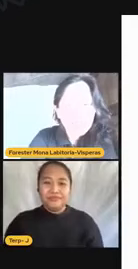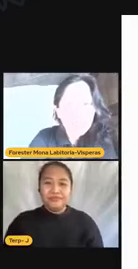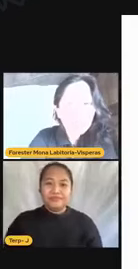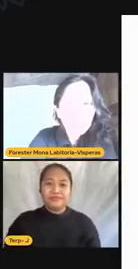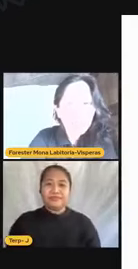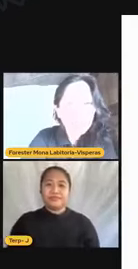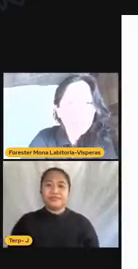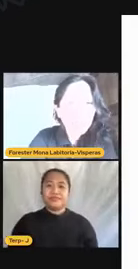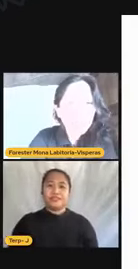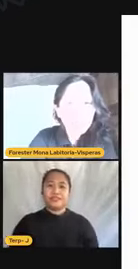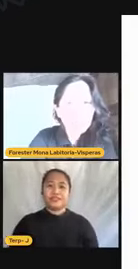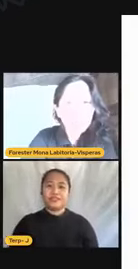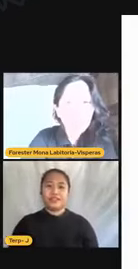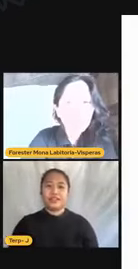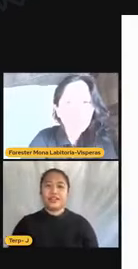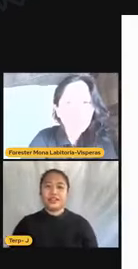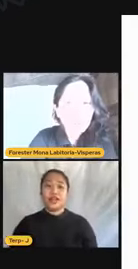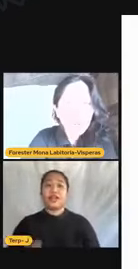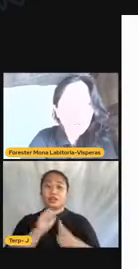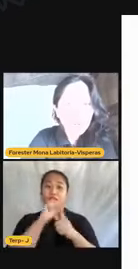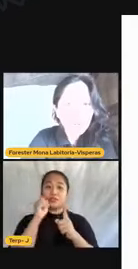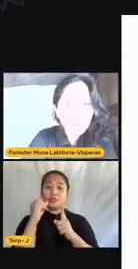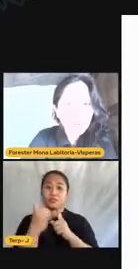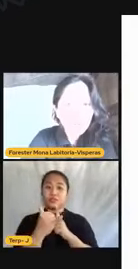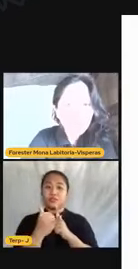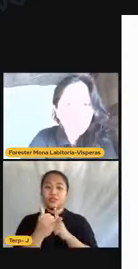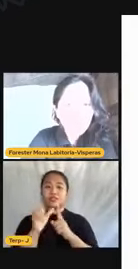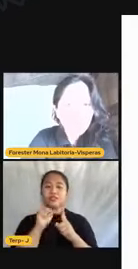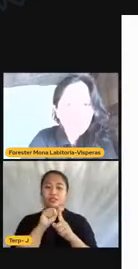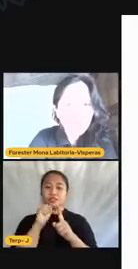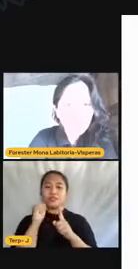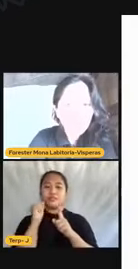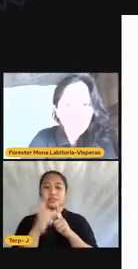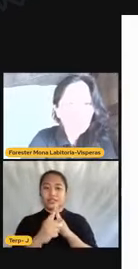Doon na po tayo sa social wellness, dun sa